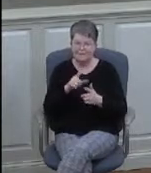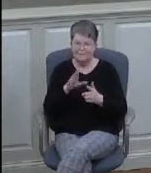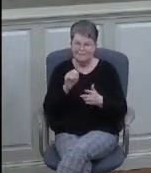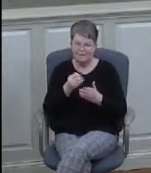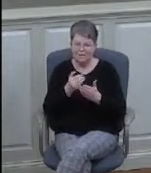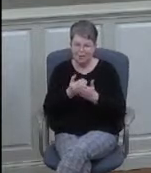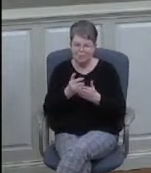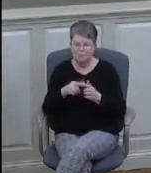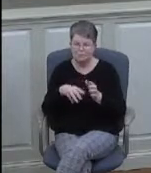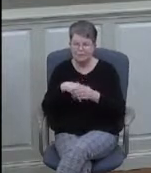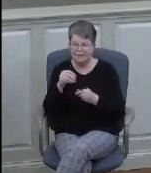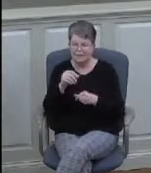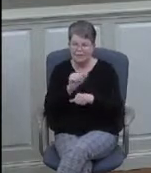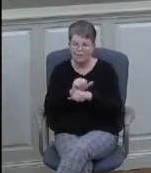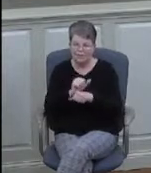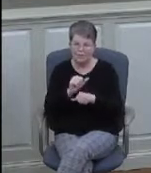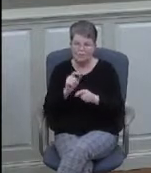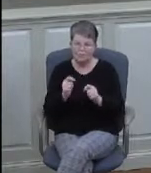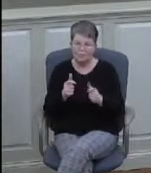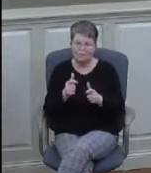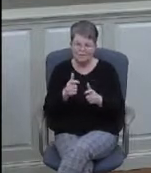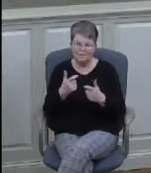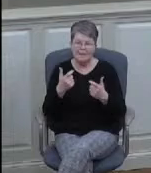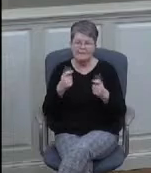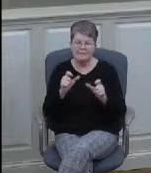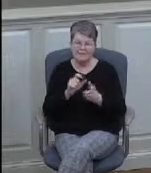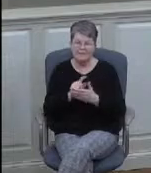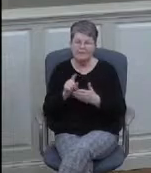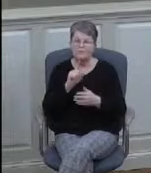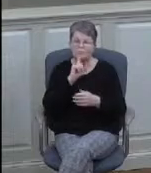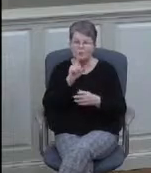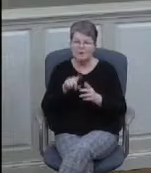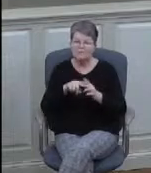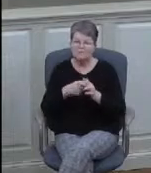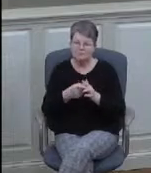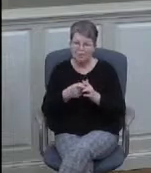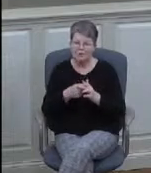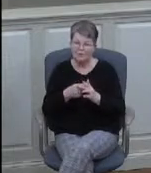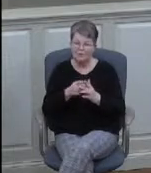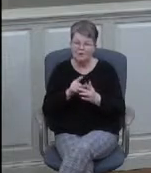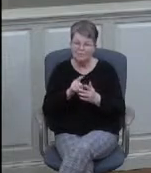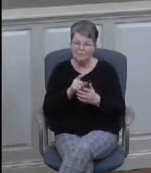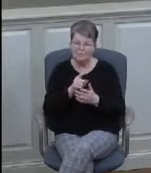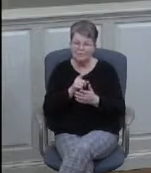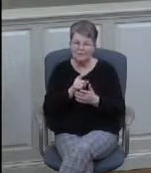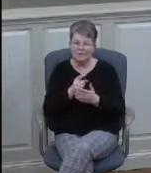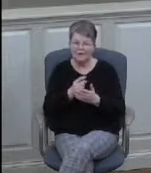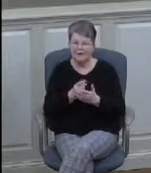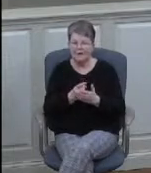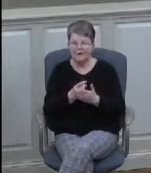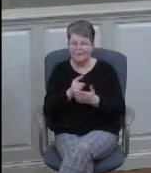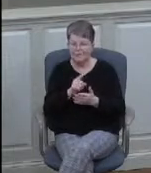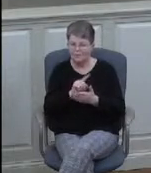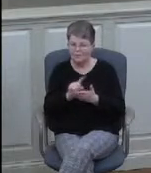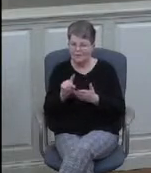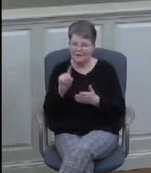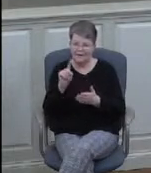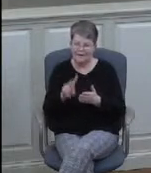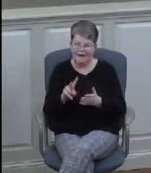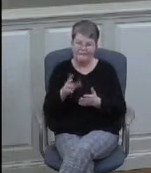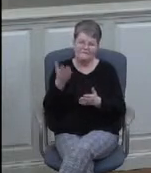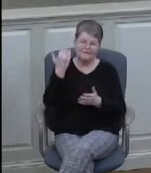to be able to get out and work on things quickly. So it was a big week. Yes, I mean, they started a week and a half ago from